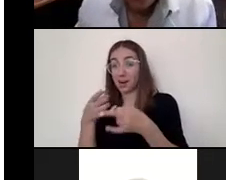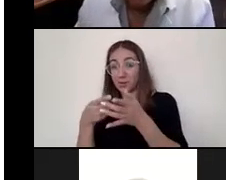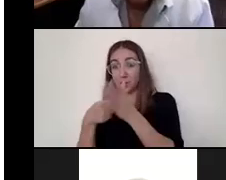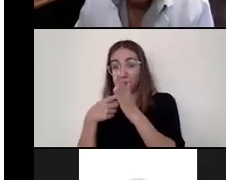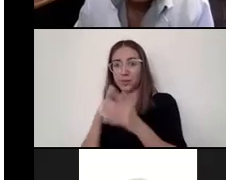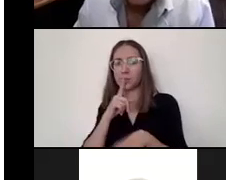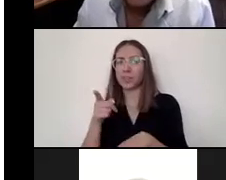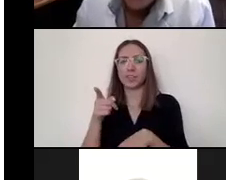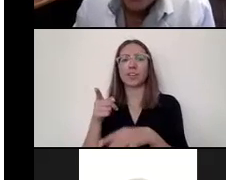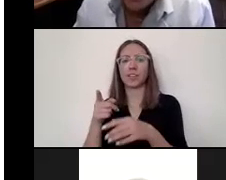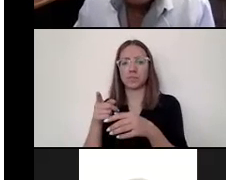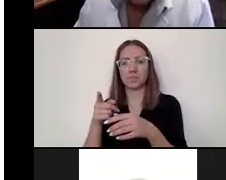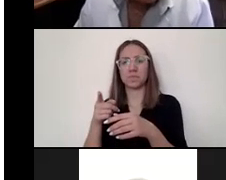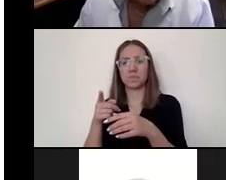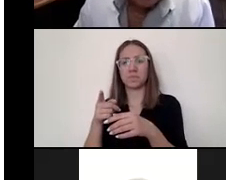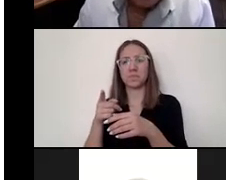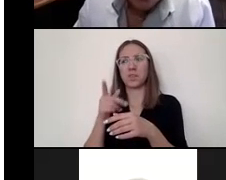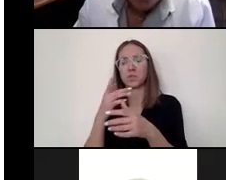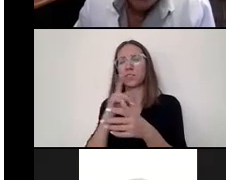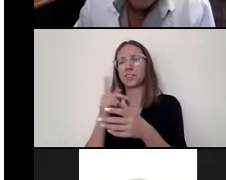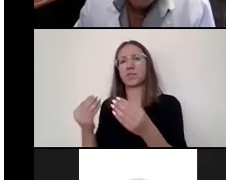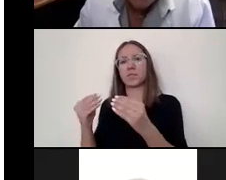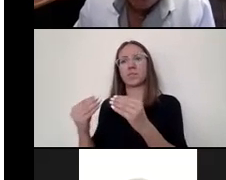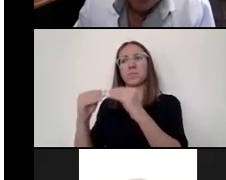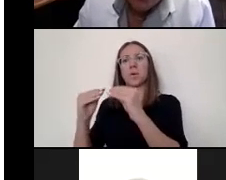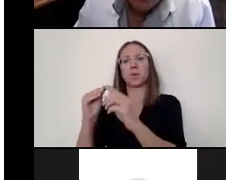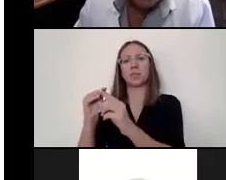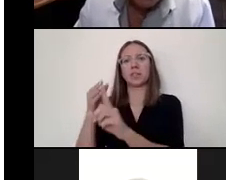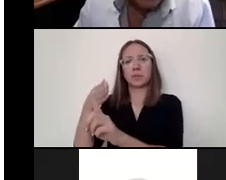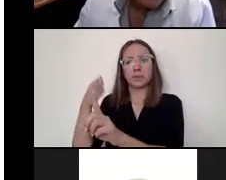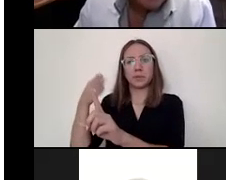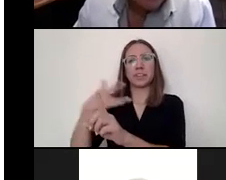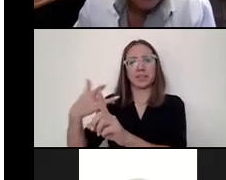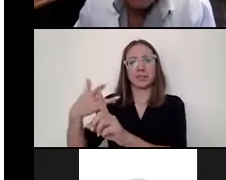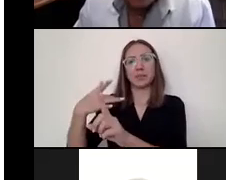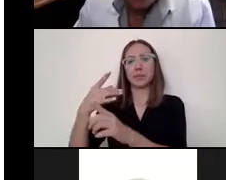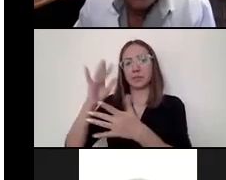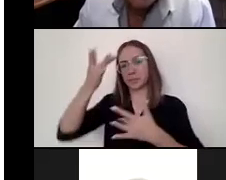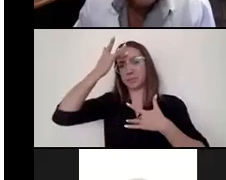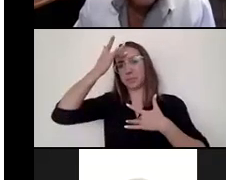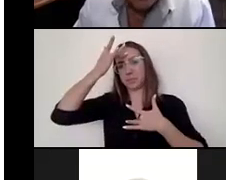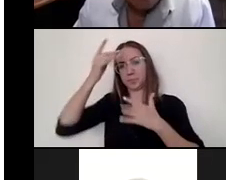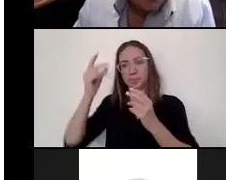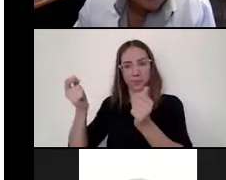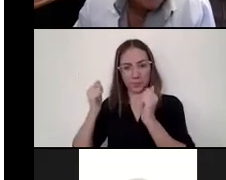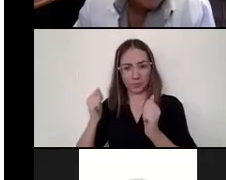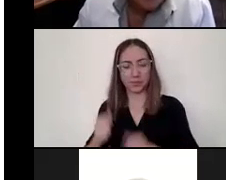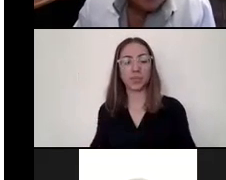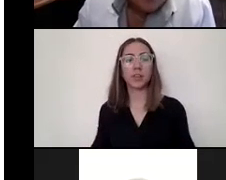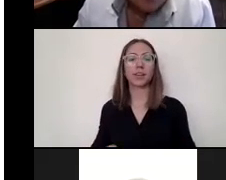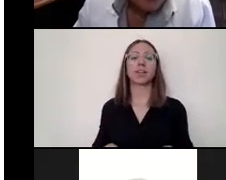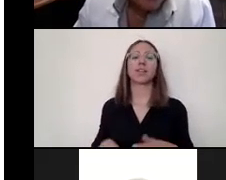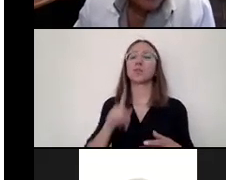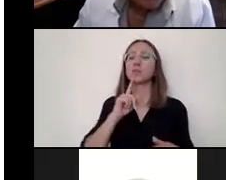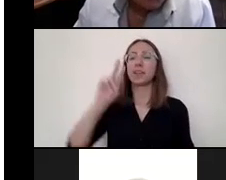4 times more likely to have COVID-19 outbreaks. So masks definitely, despite politics